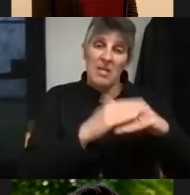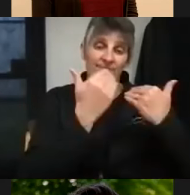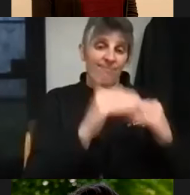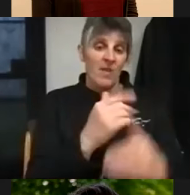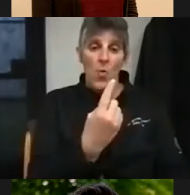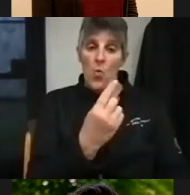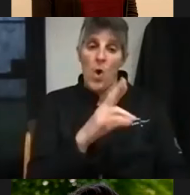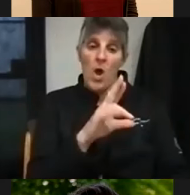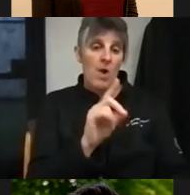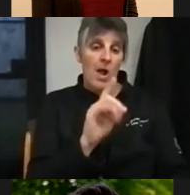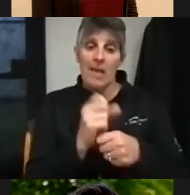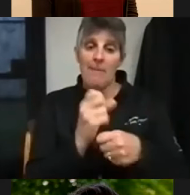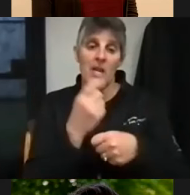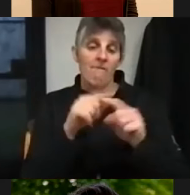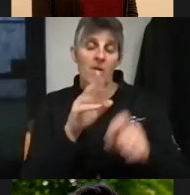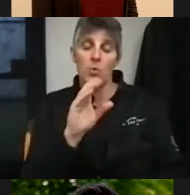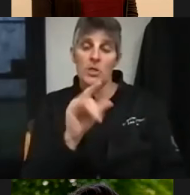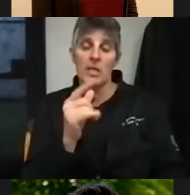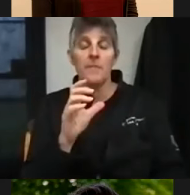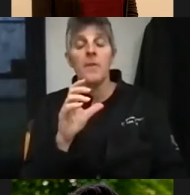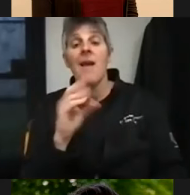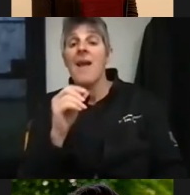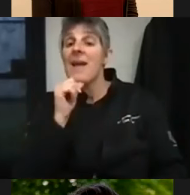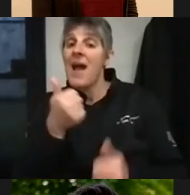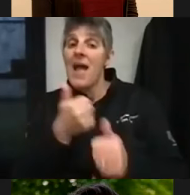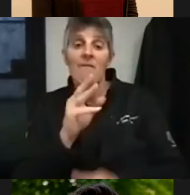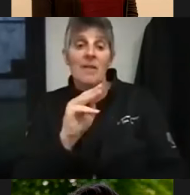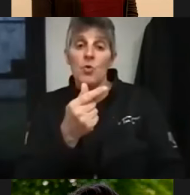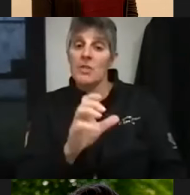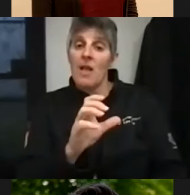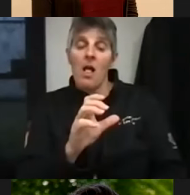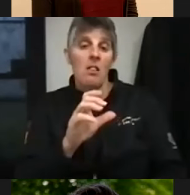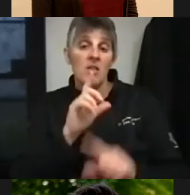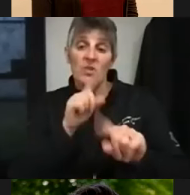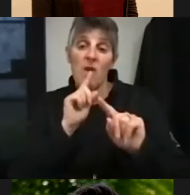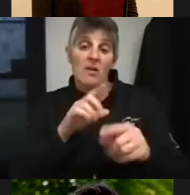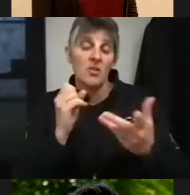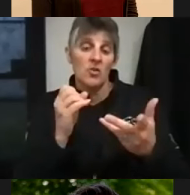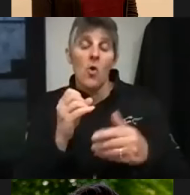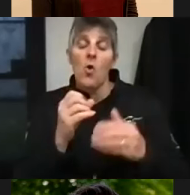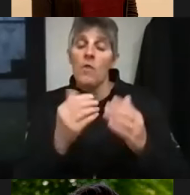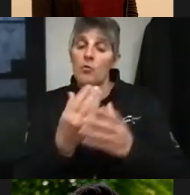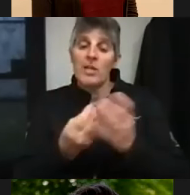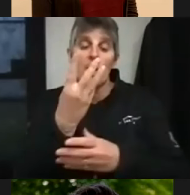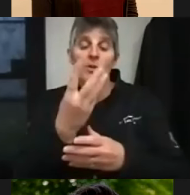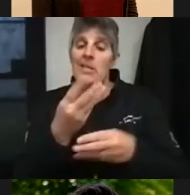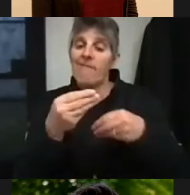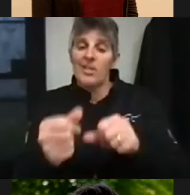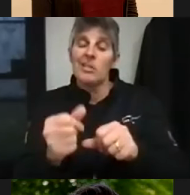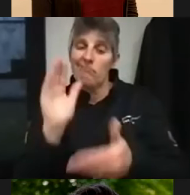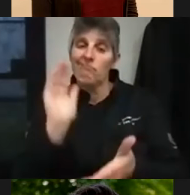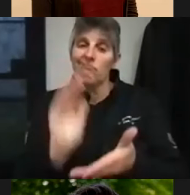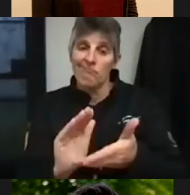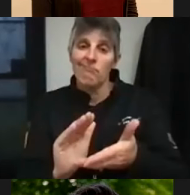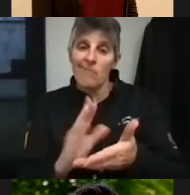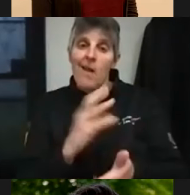one rods can be generated from mirror cells. And also, not every mirror cells are responding. So the regeneration efficiency is quite low.